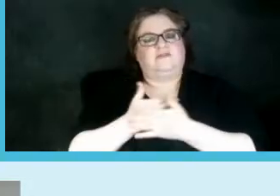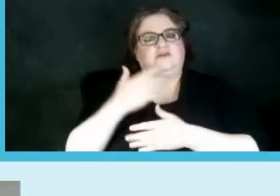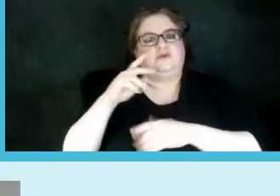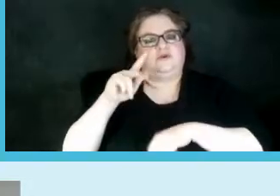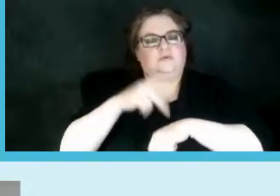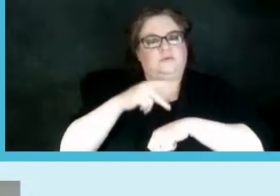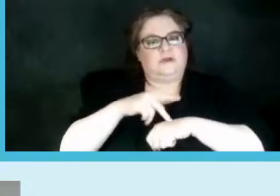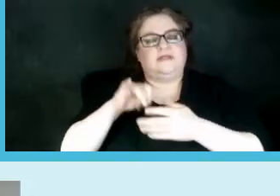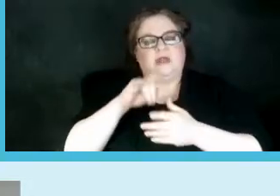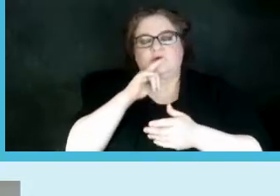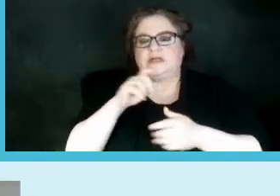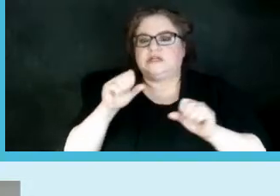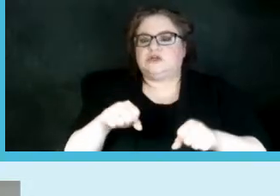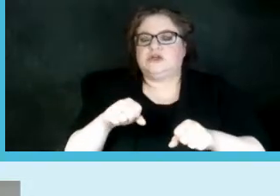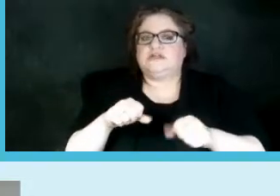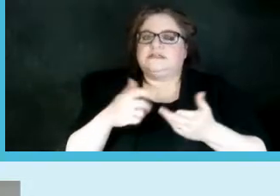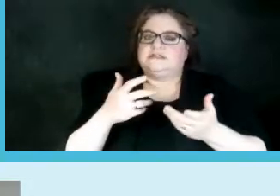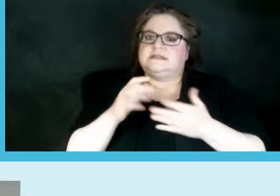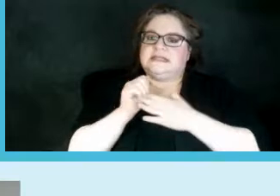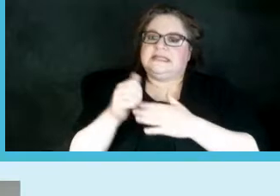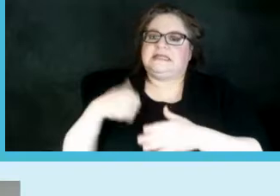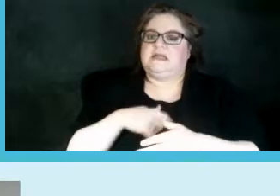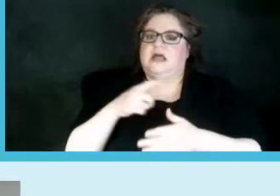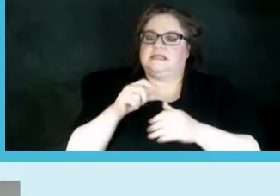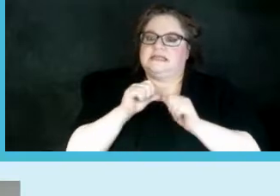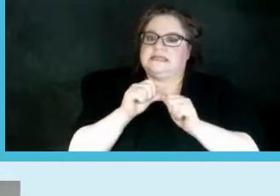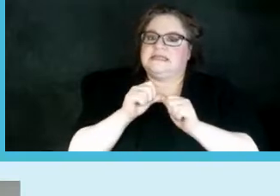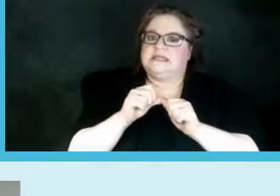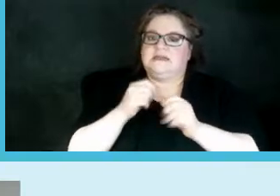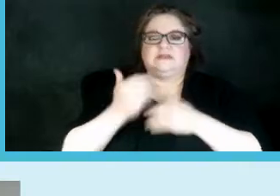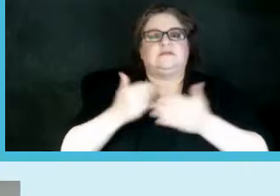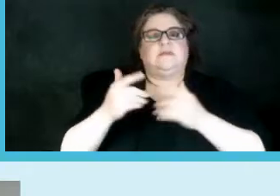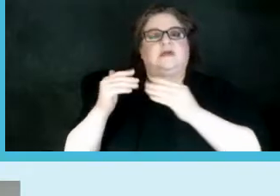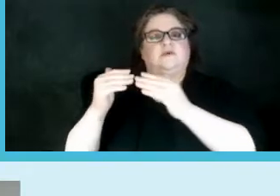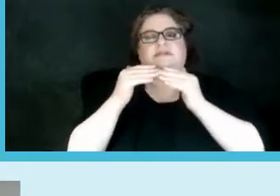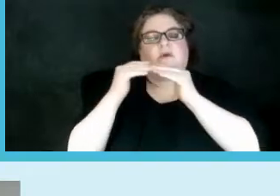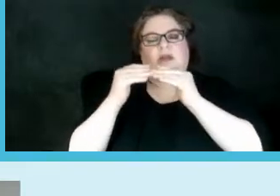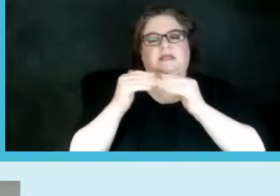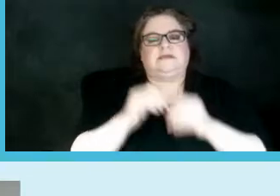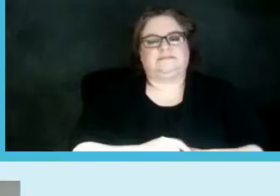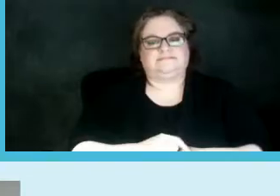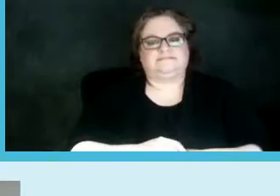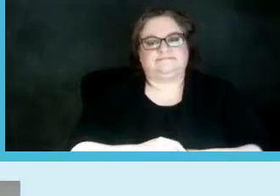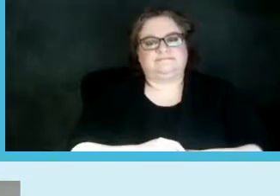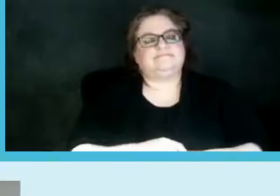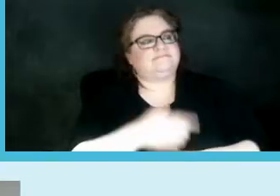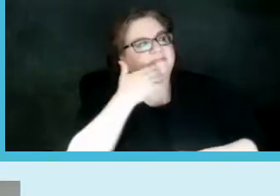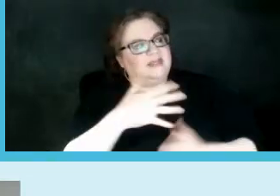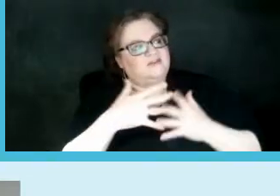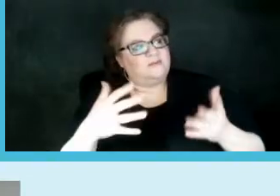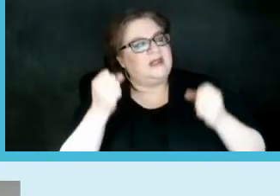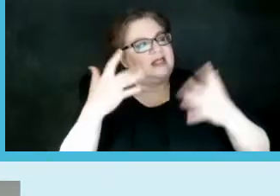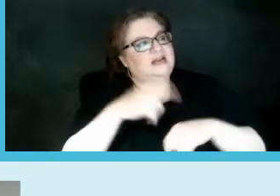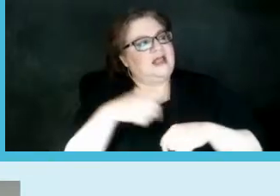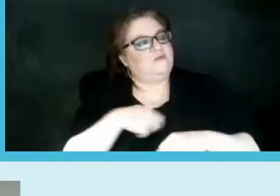could really lead us and keep us on the path towards equity. Thank you, Tina. I like that. A lot of times we